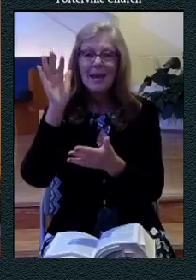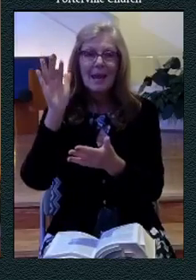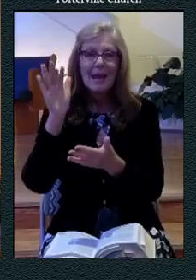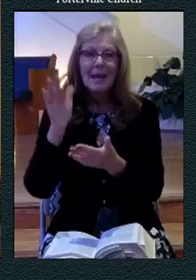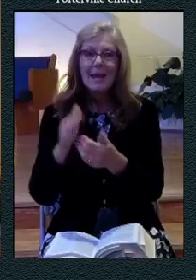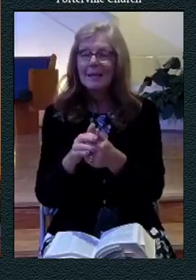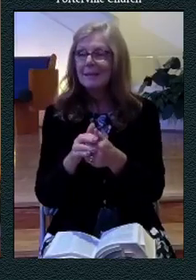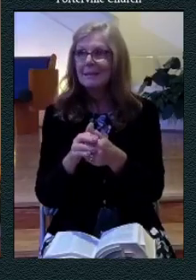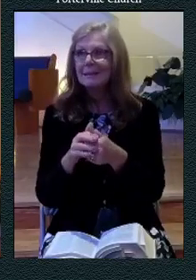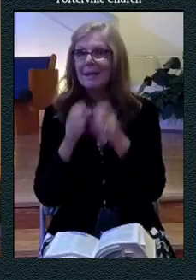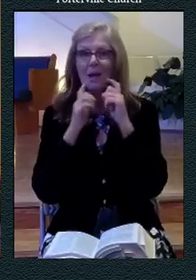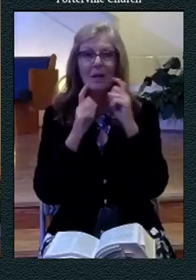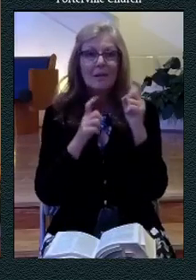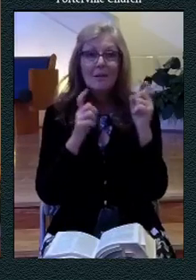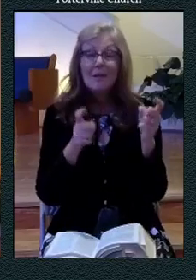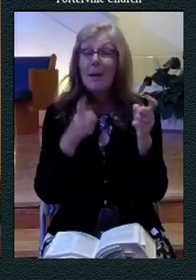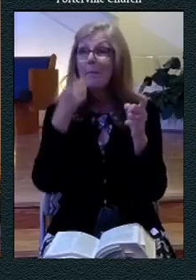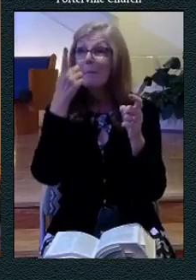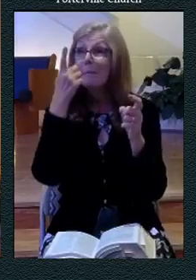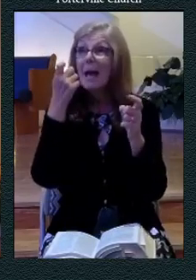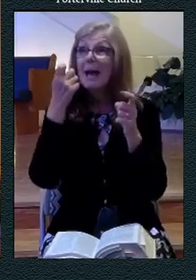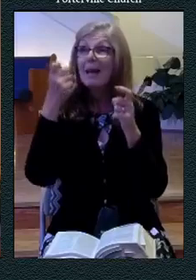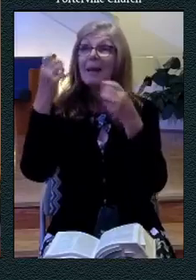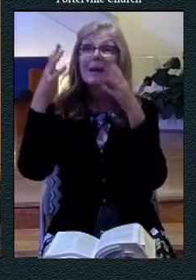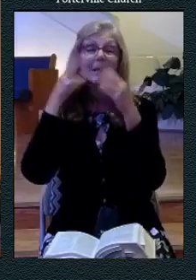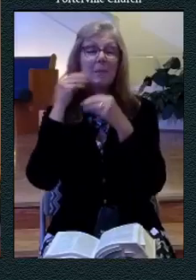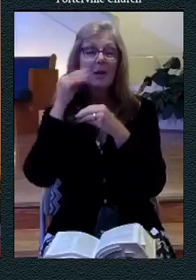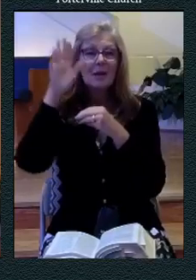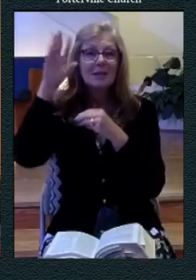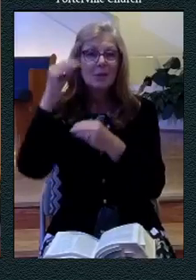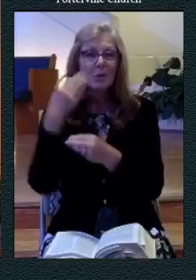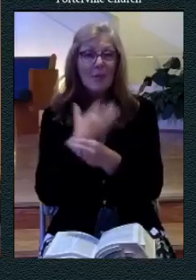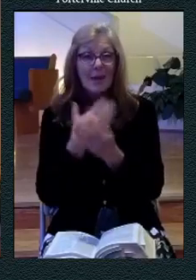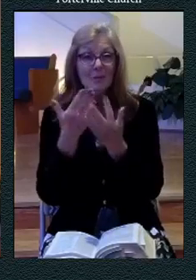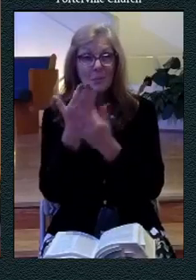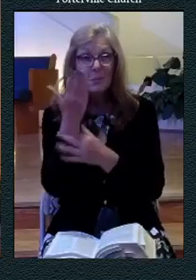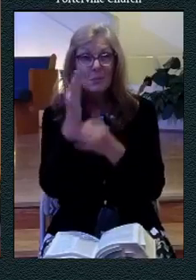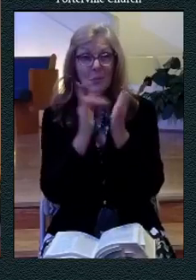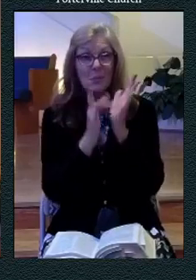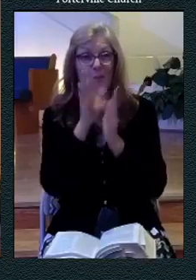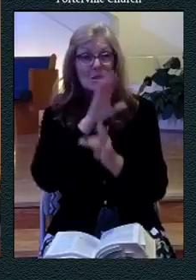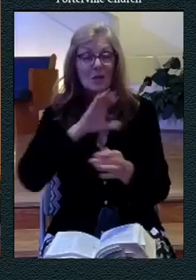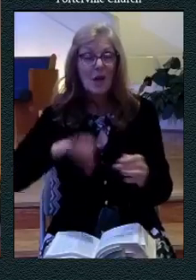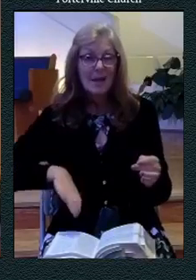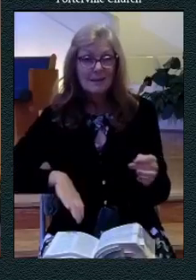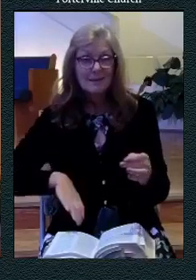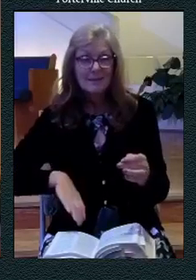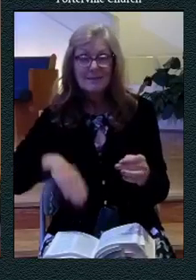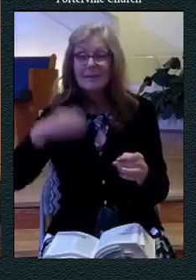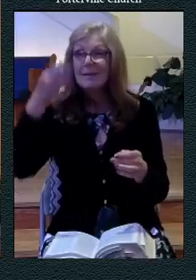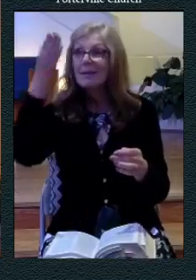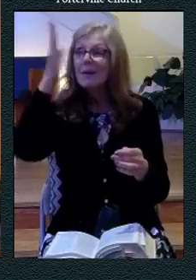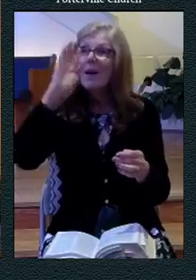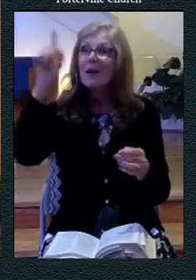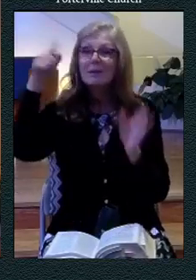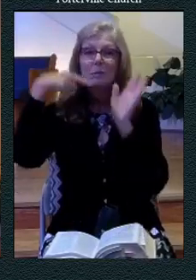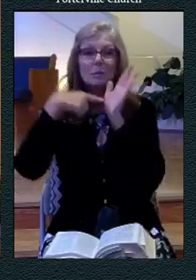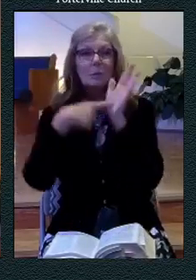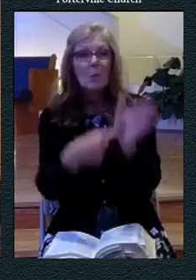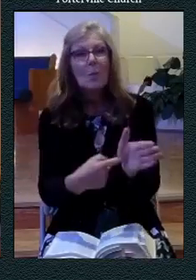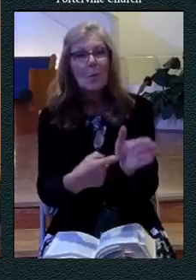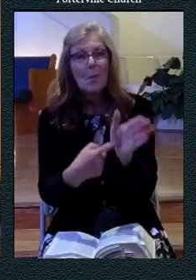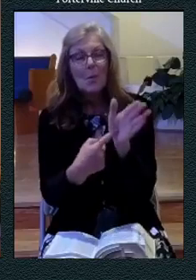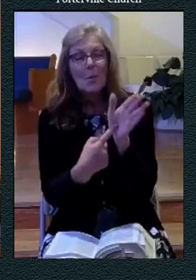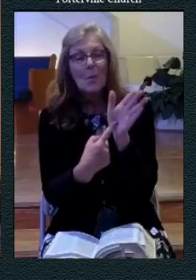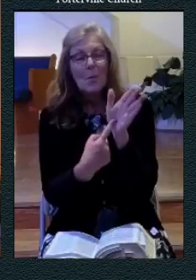grace through the redemption which is in Christ Jesus, whom God displayed. Now here's the element